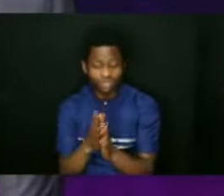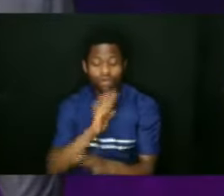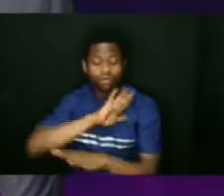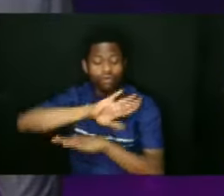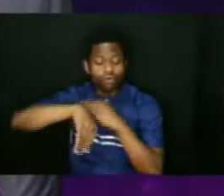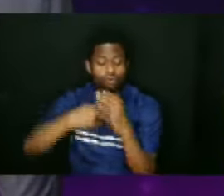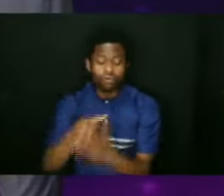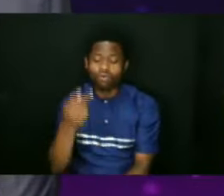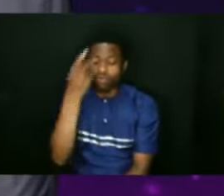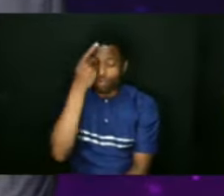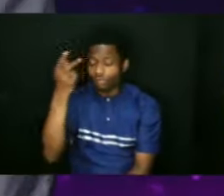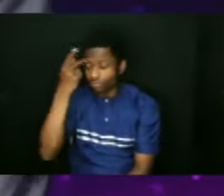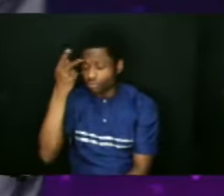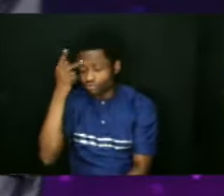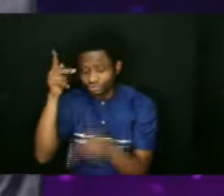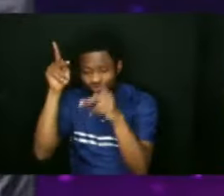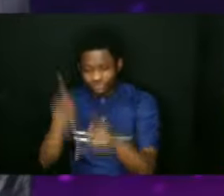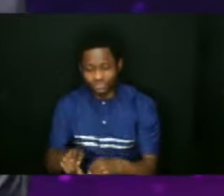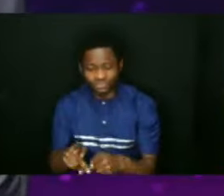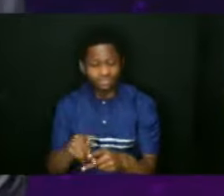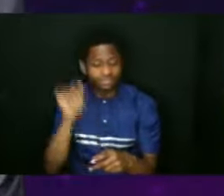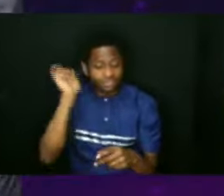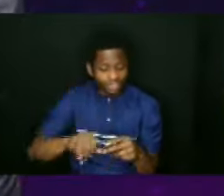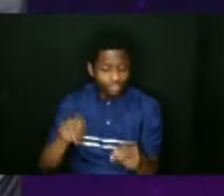valuable person.